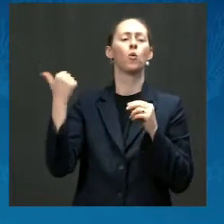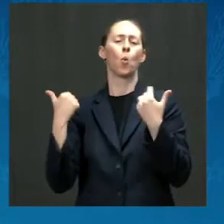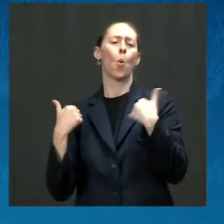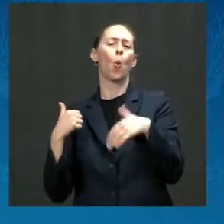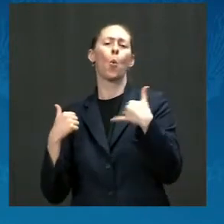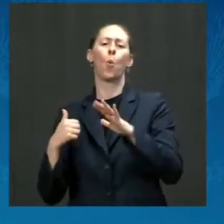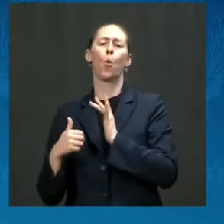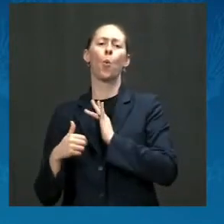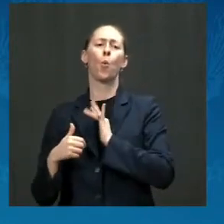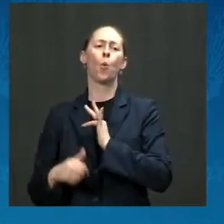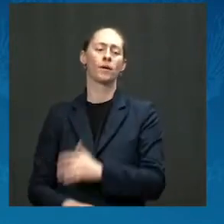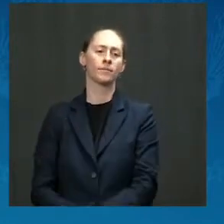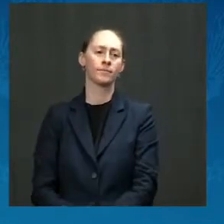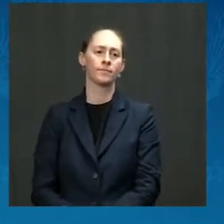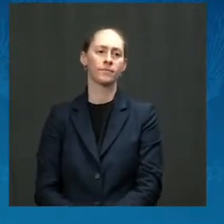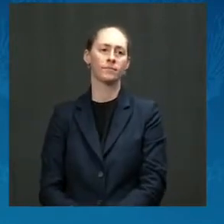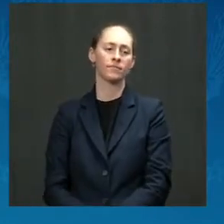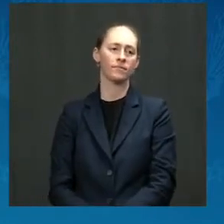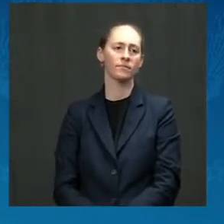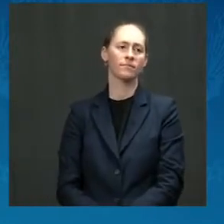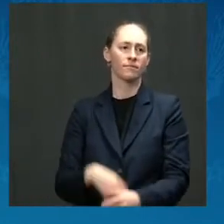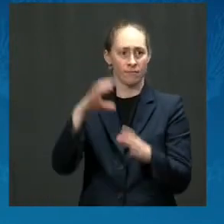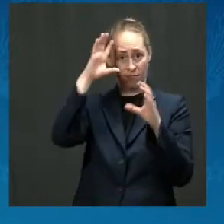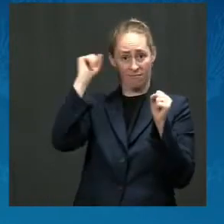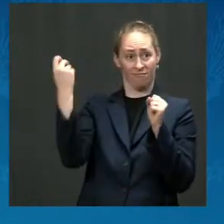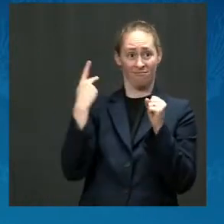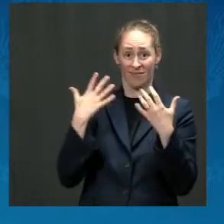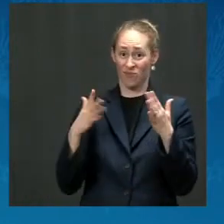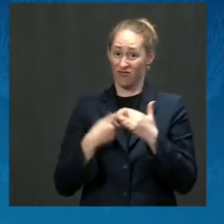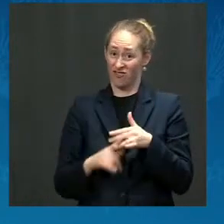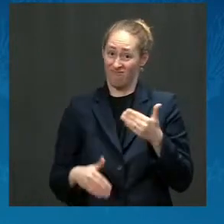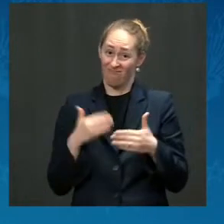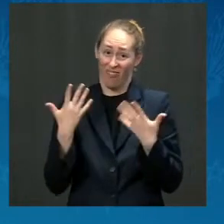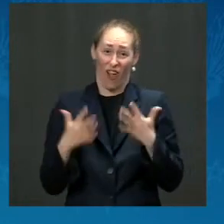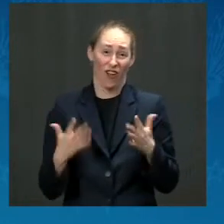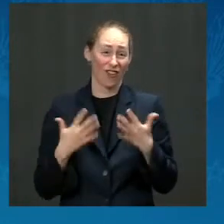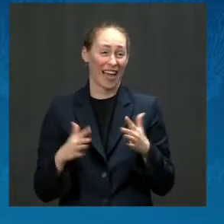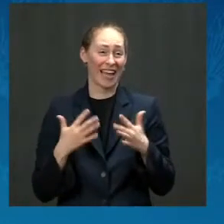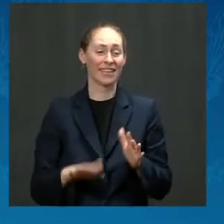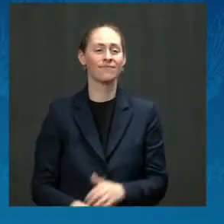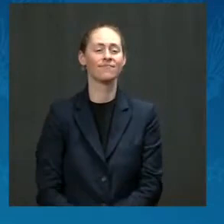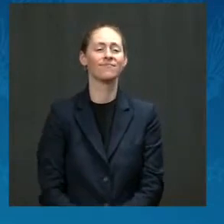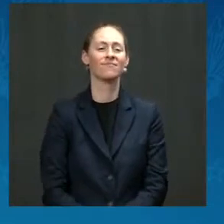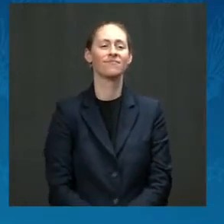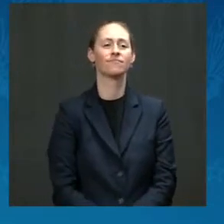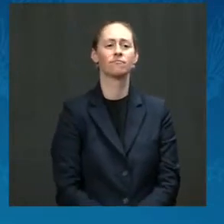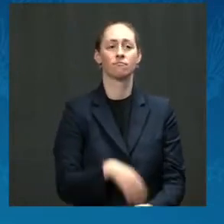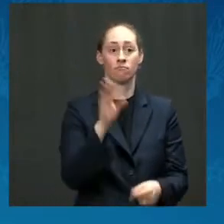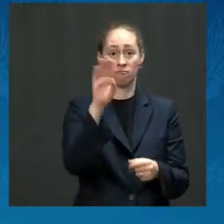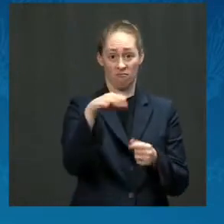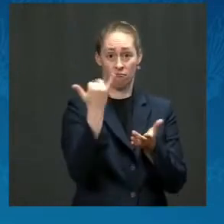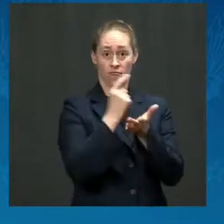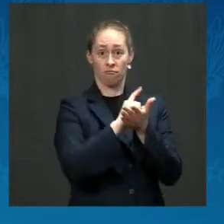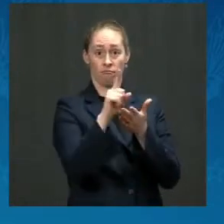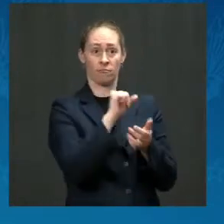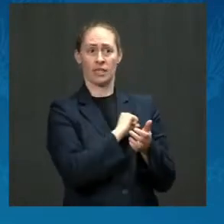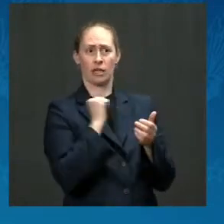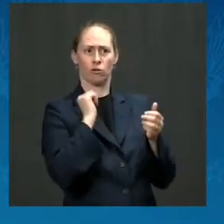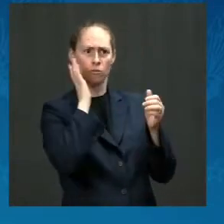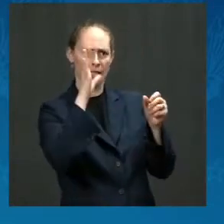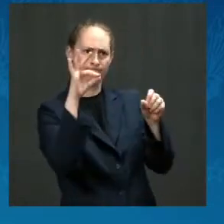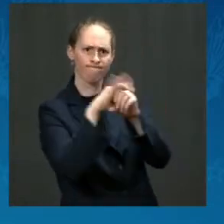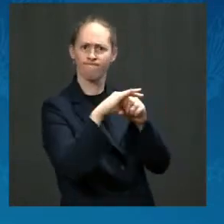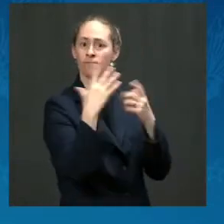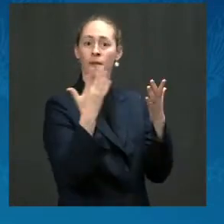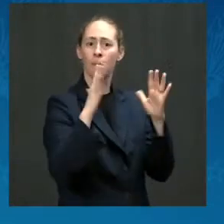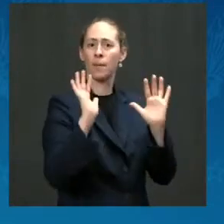just getting started. This week, the Senate will begin to vote on our administration's Build Back Better agenda, and a